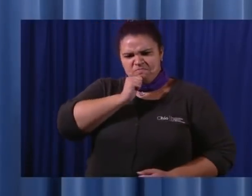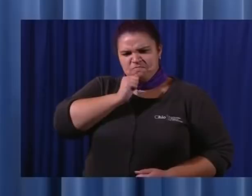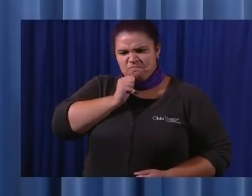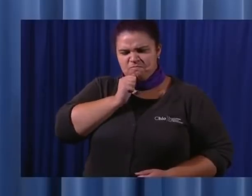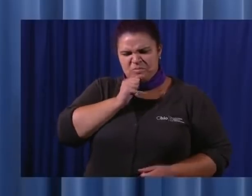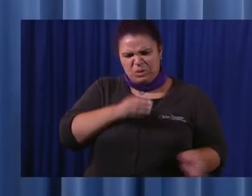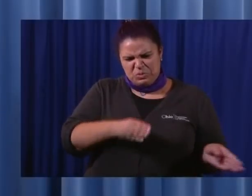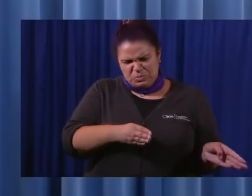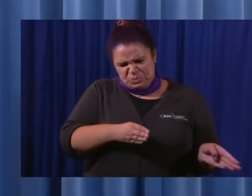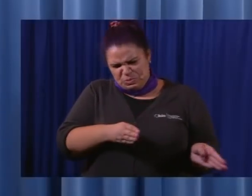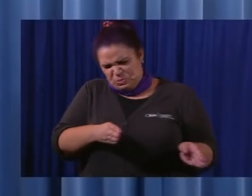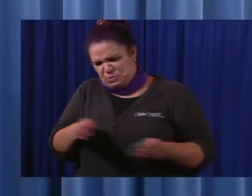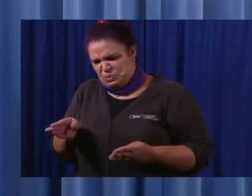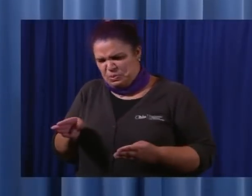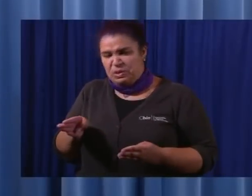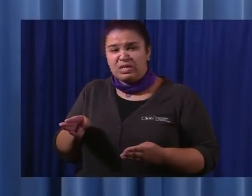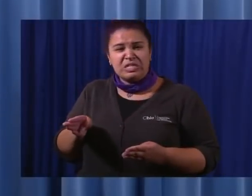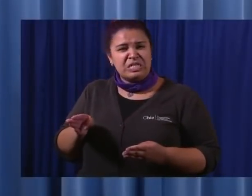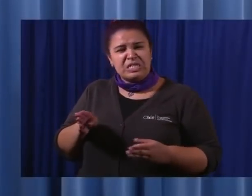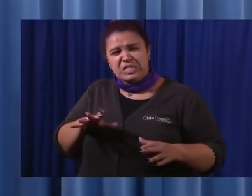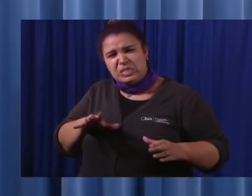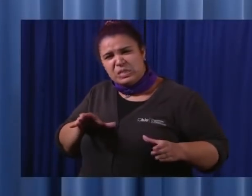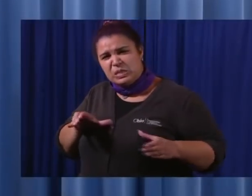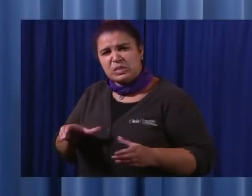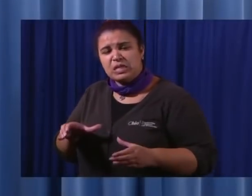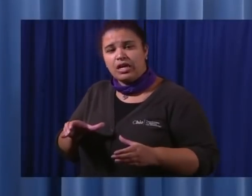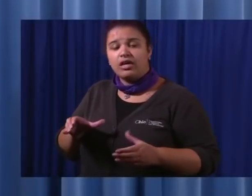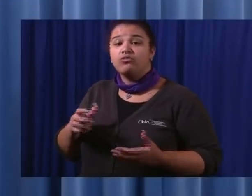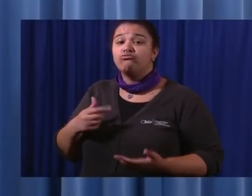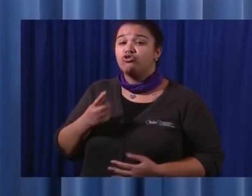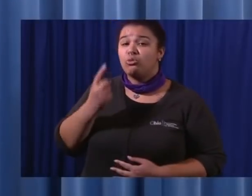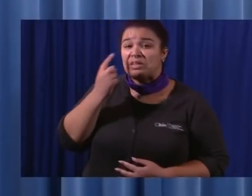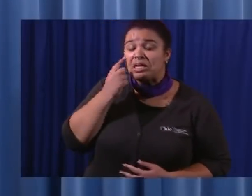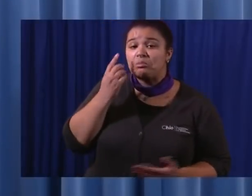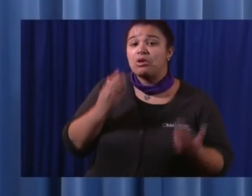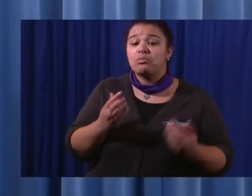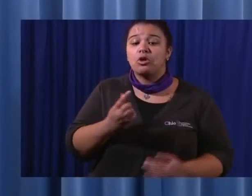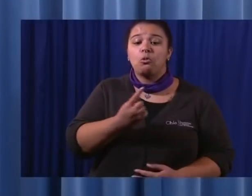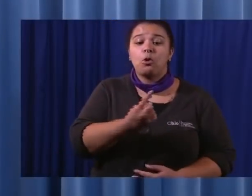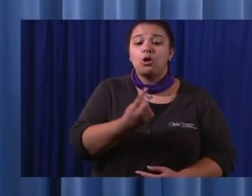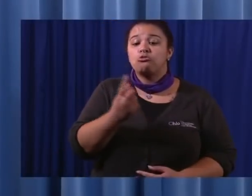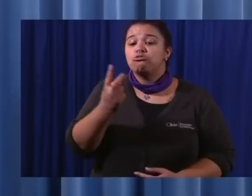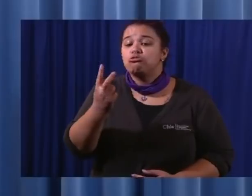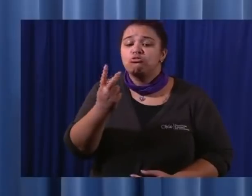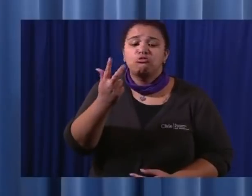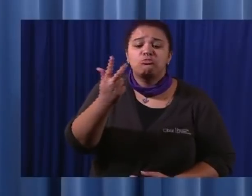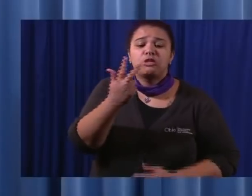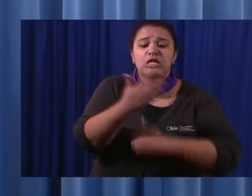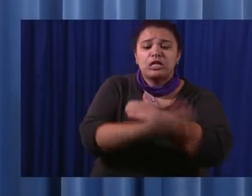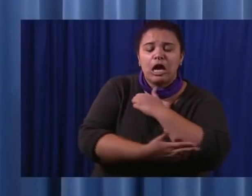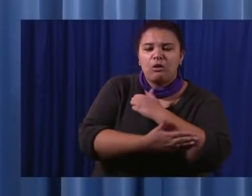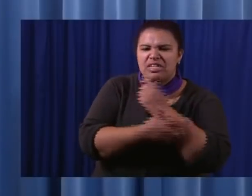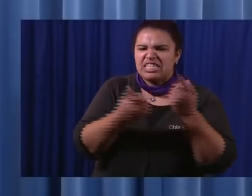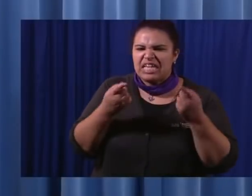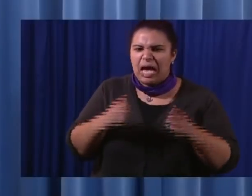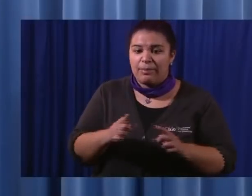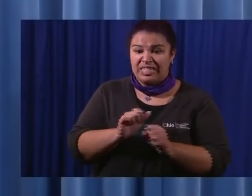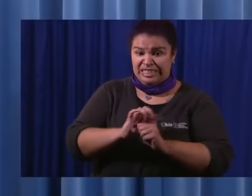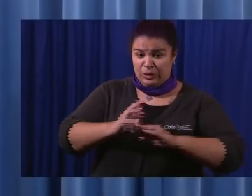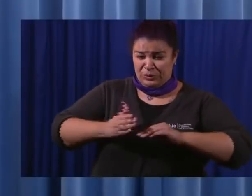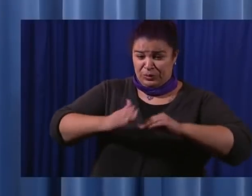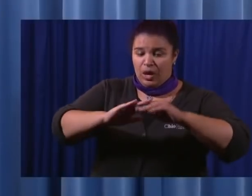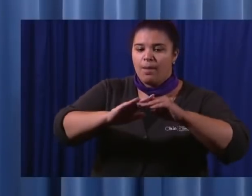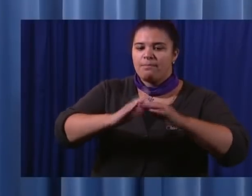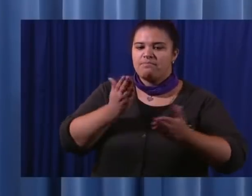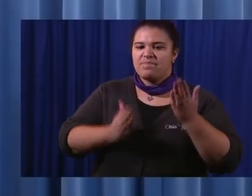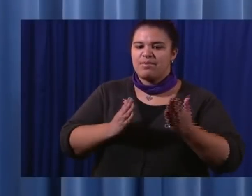within 1, 2, or 3 counties that are having problems, we could see bars close, restaurants step back, and some other restrictions